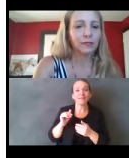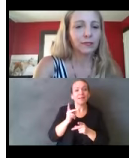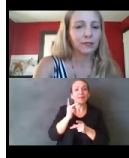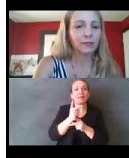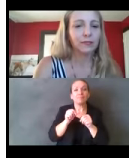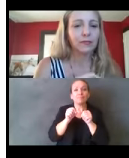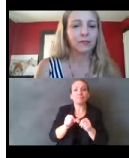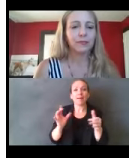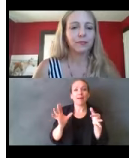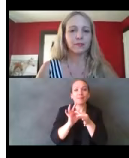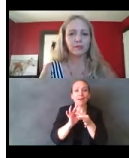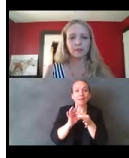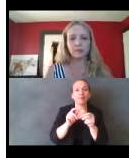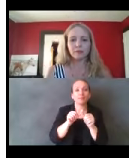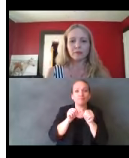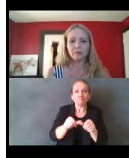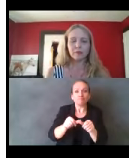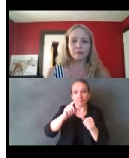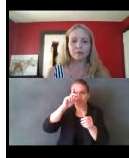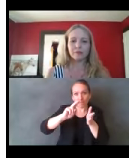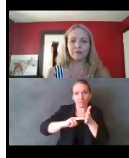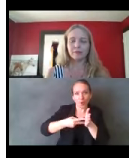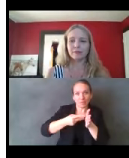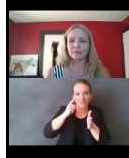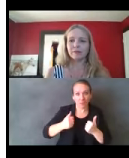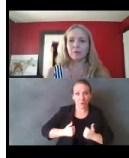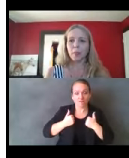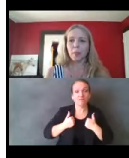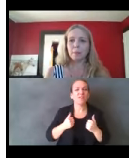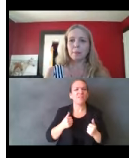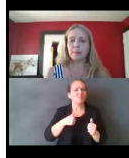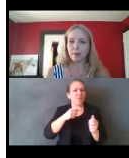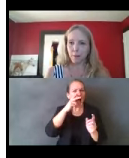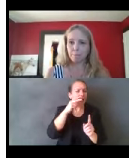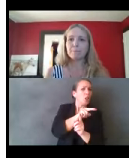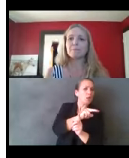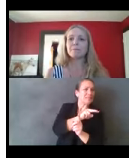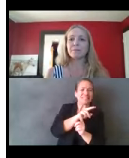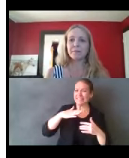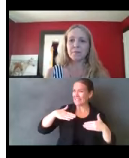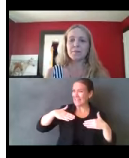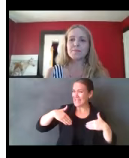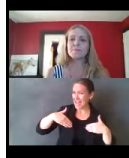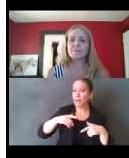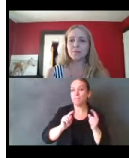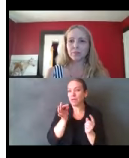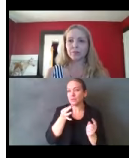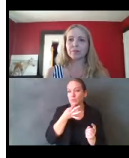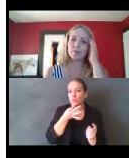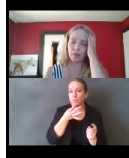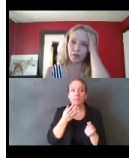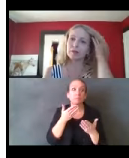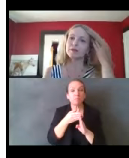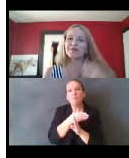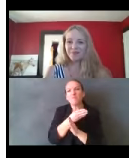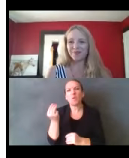maintaining a sense of purpose. We did just check, the link is not up yet, but it should be up imminently, I would say by Monday.